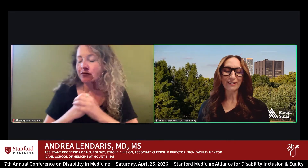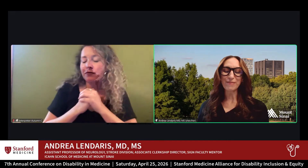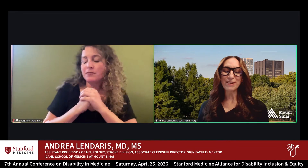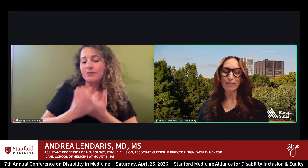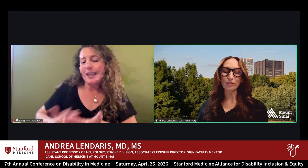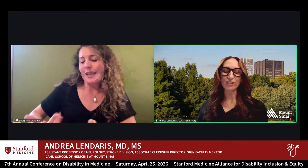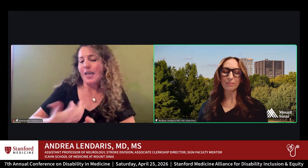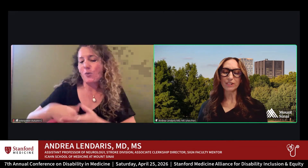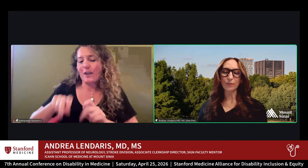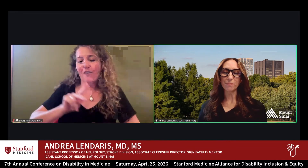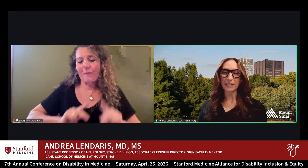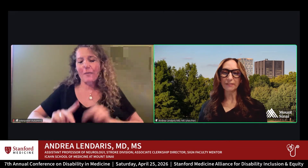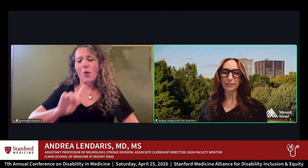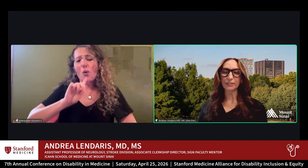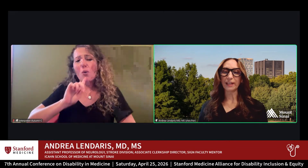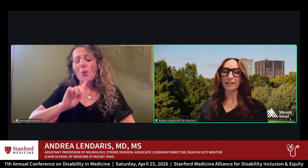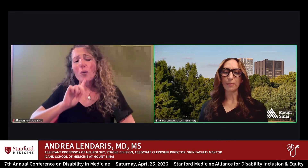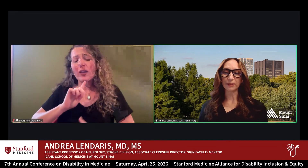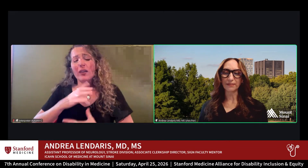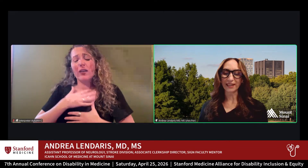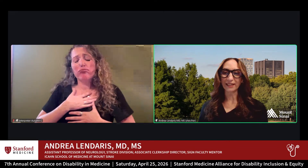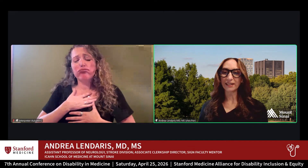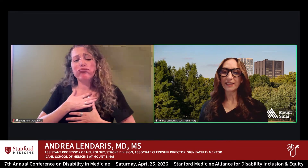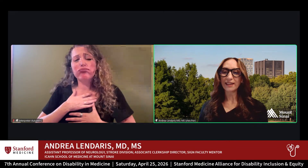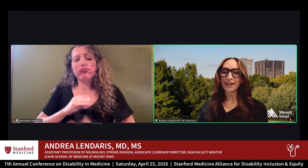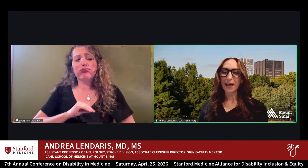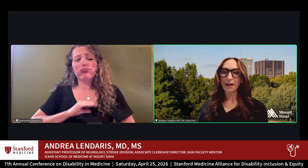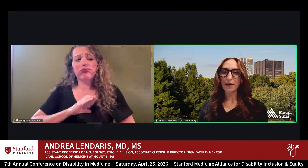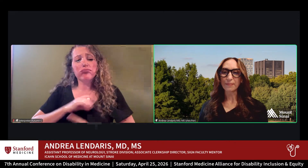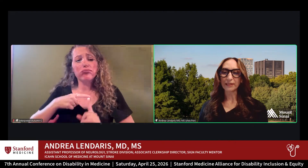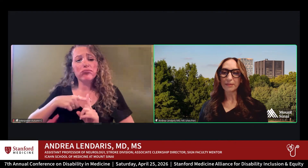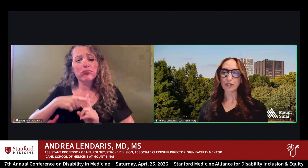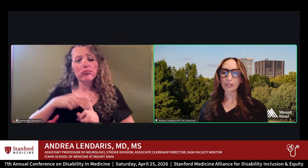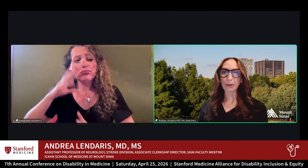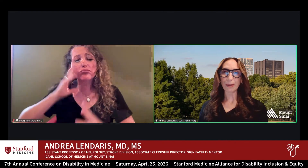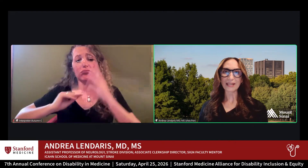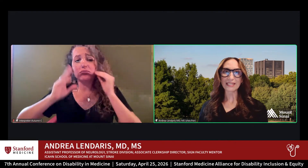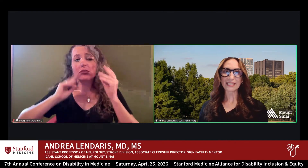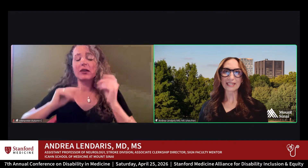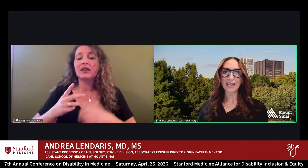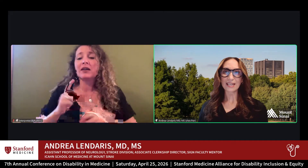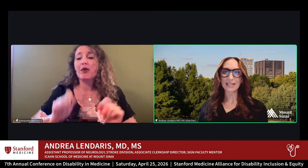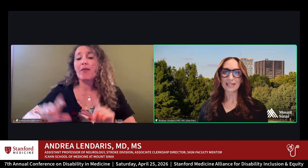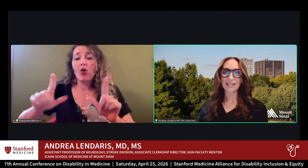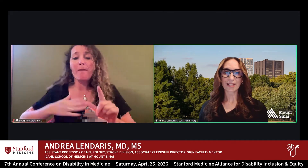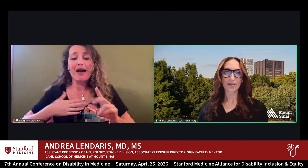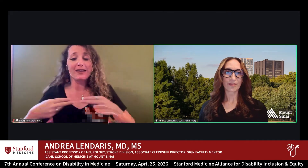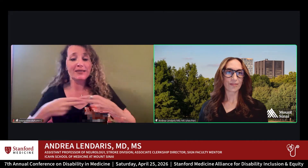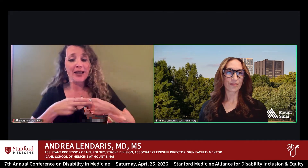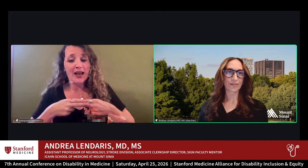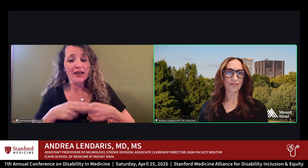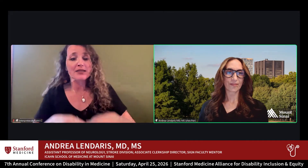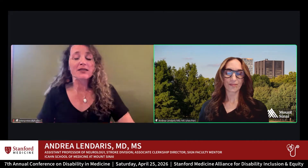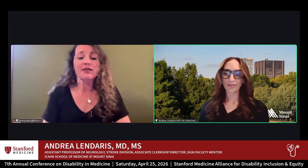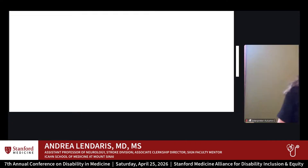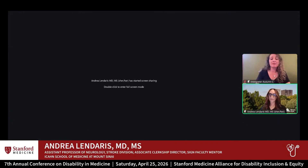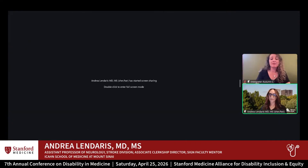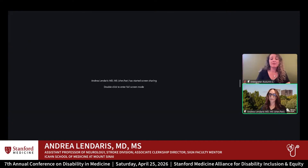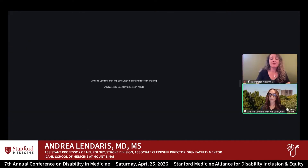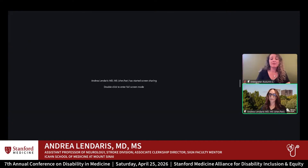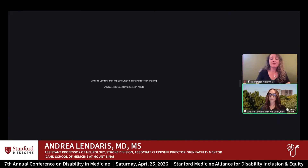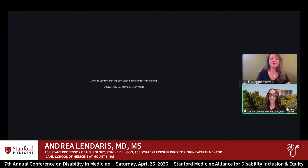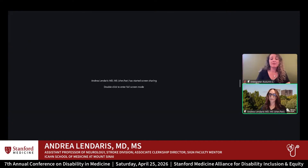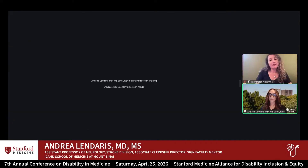gathering of people just to be so meaningful and uplifting. Let me just pull up my slides.